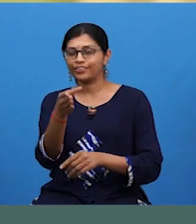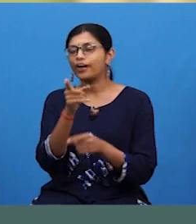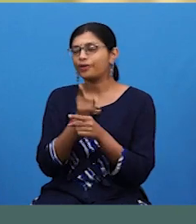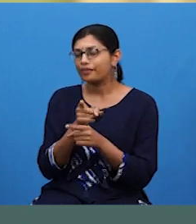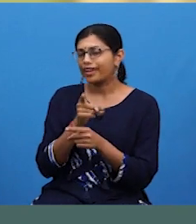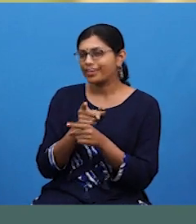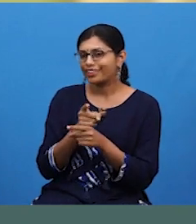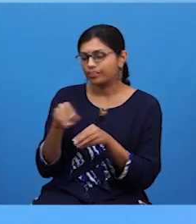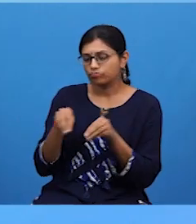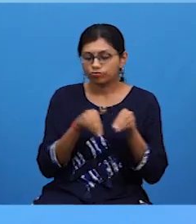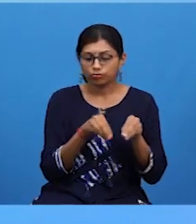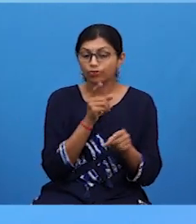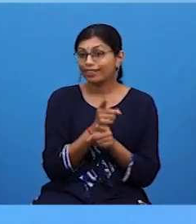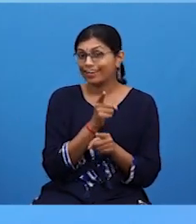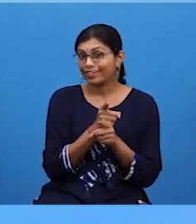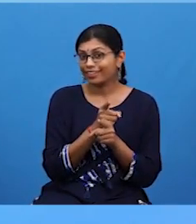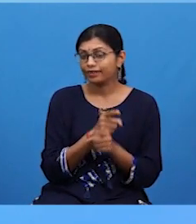the correct answer.